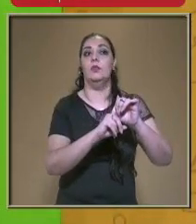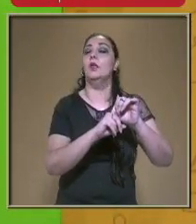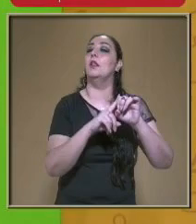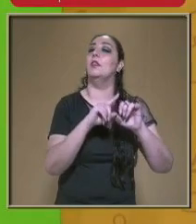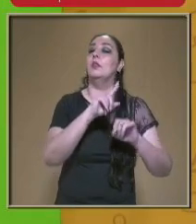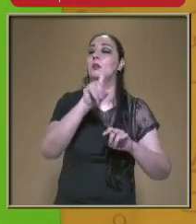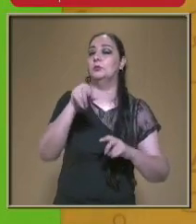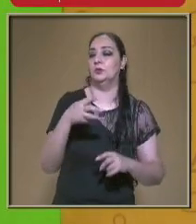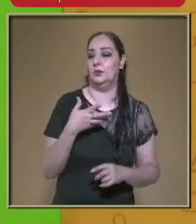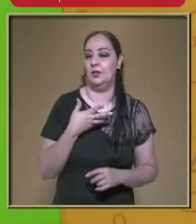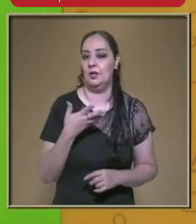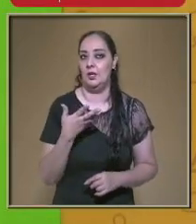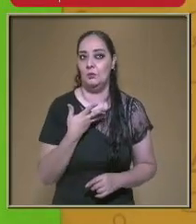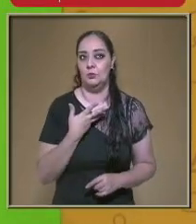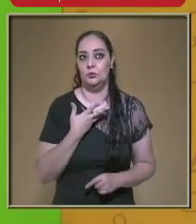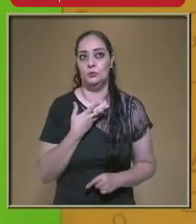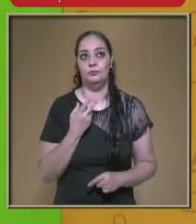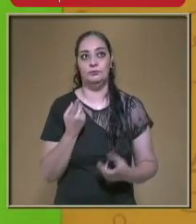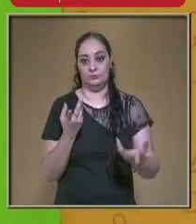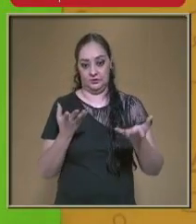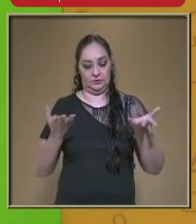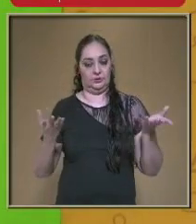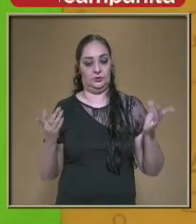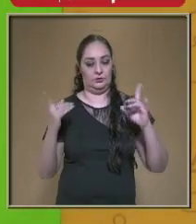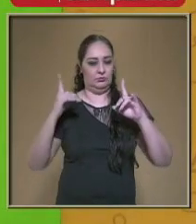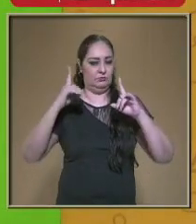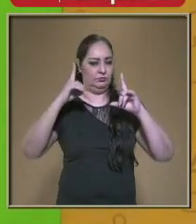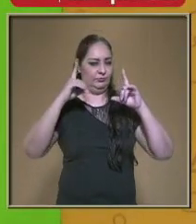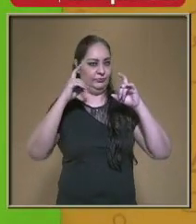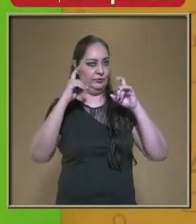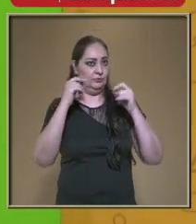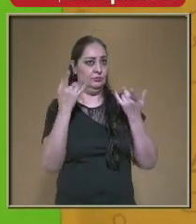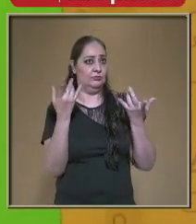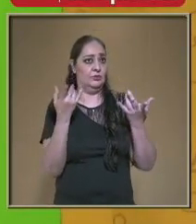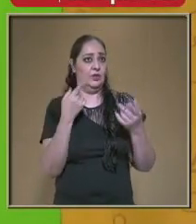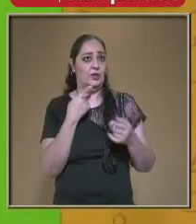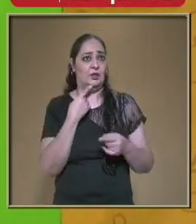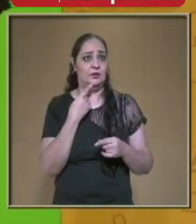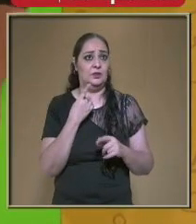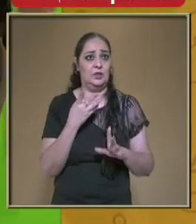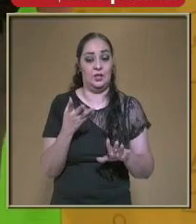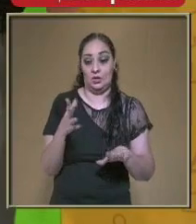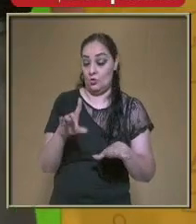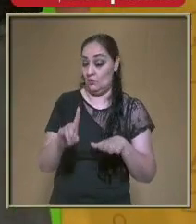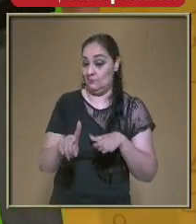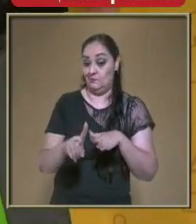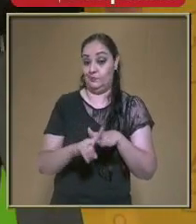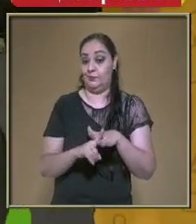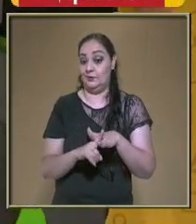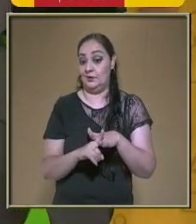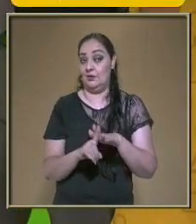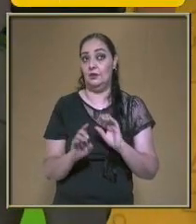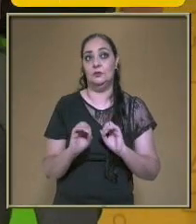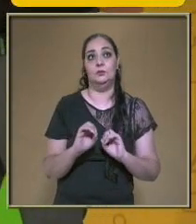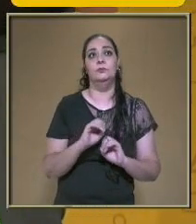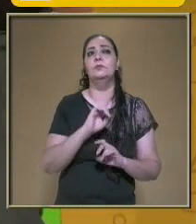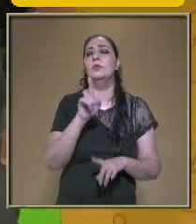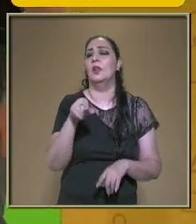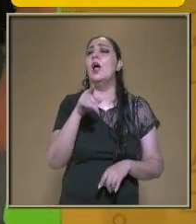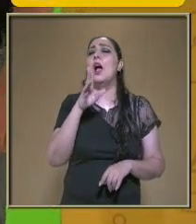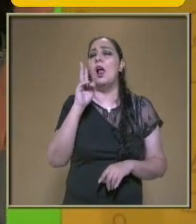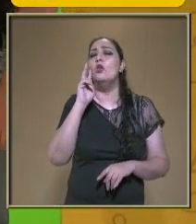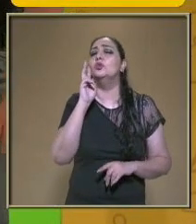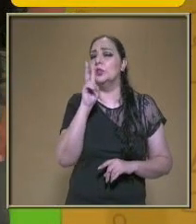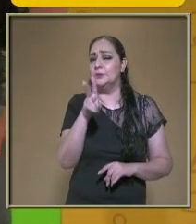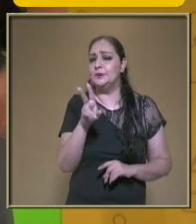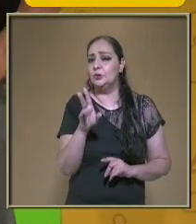have this weird picture, okay? No sandals. Then pay attention. Have you seen them? I know that you